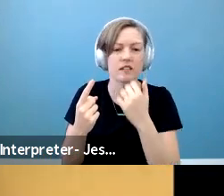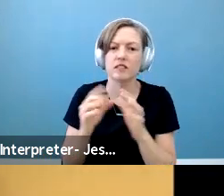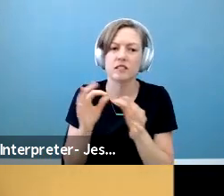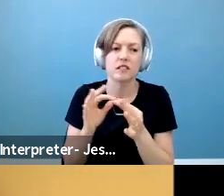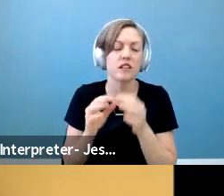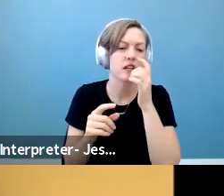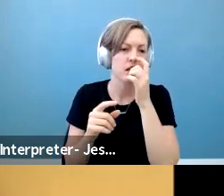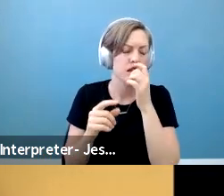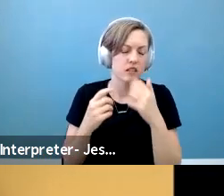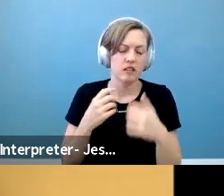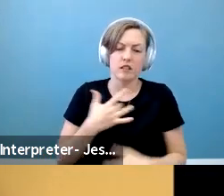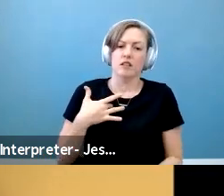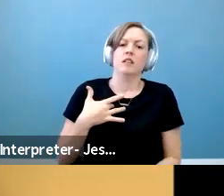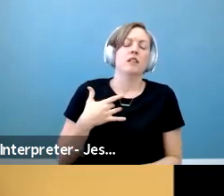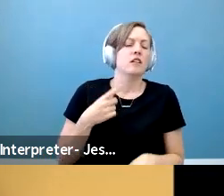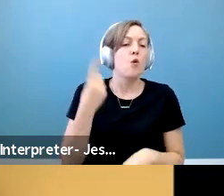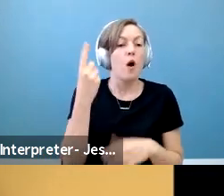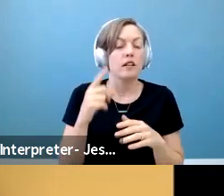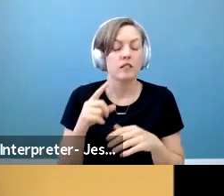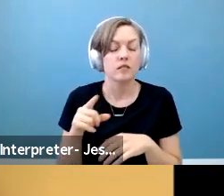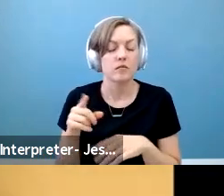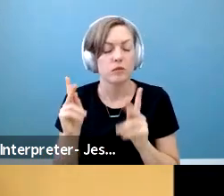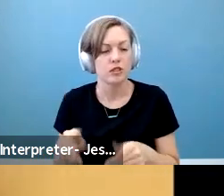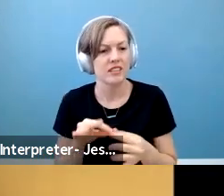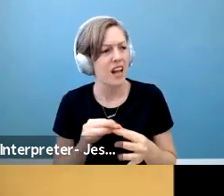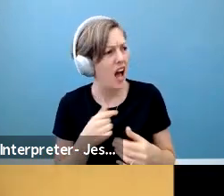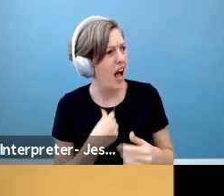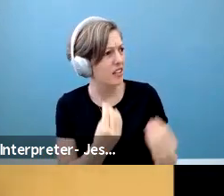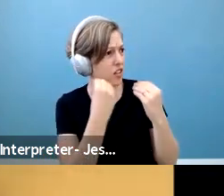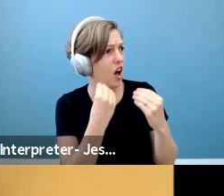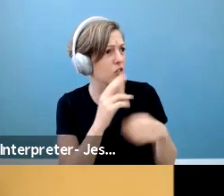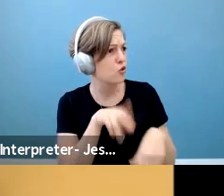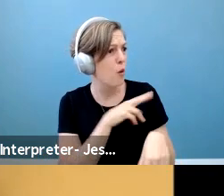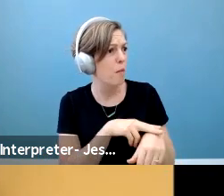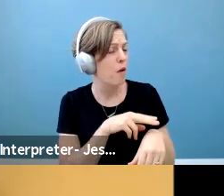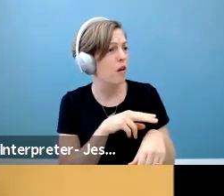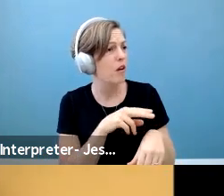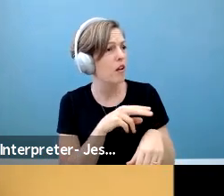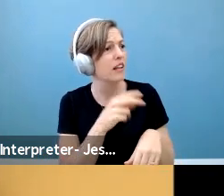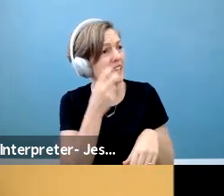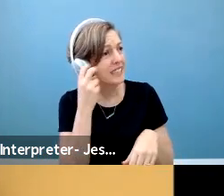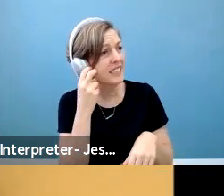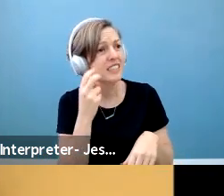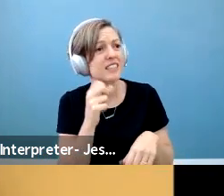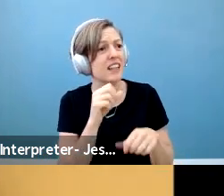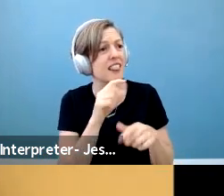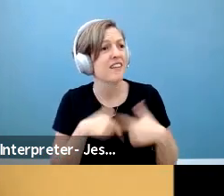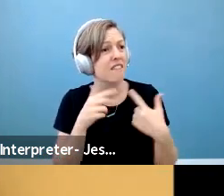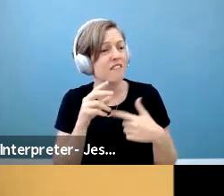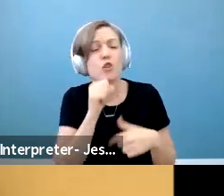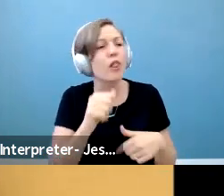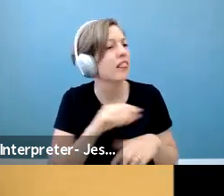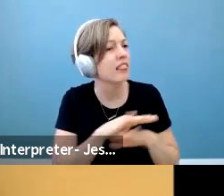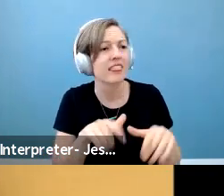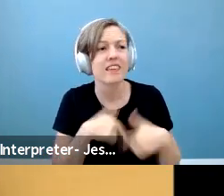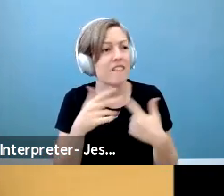and 50s, she said, "I was taught that no Indians lived in Vermont. They only hunted and traveled through this area. As my